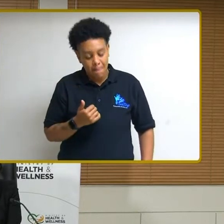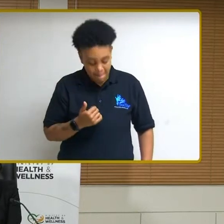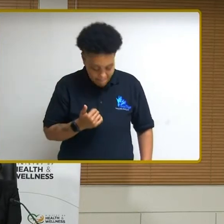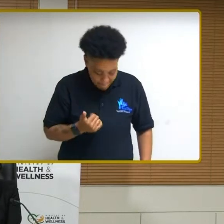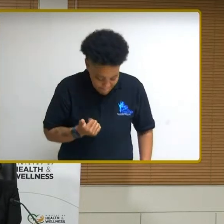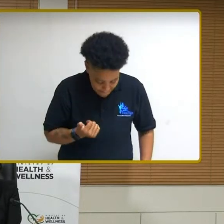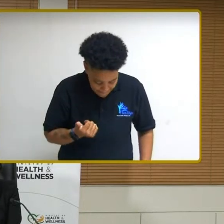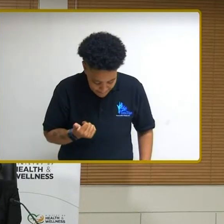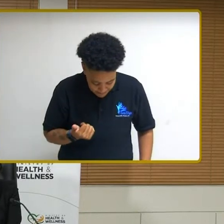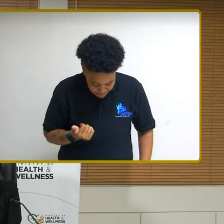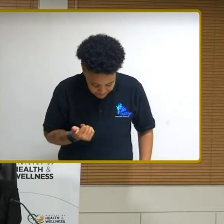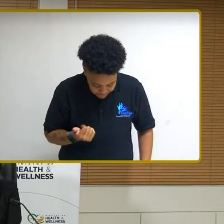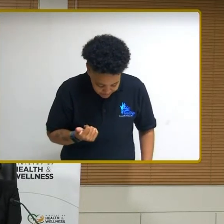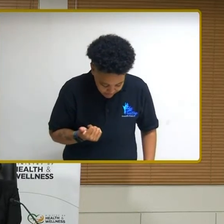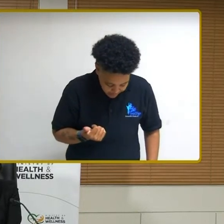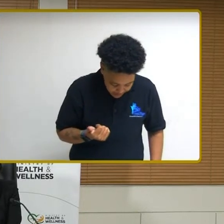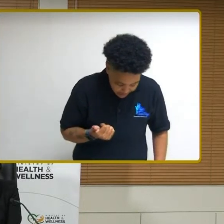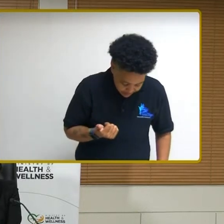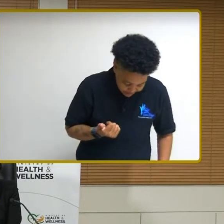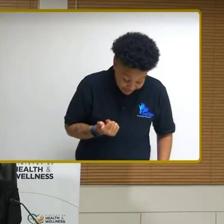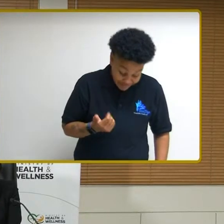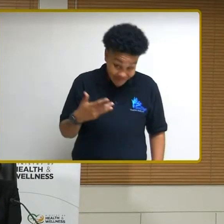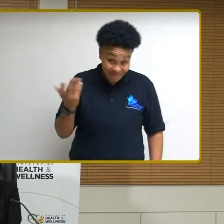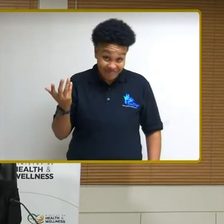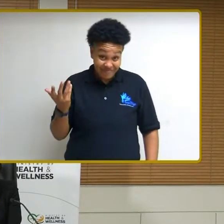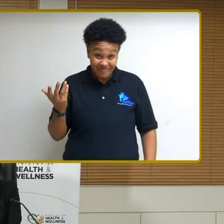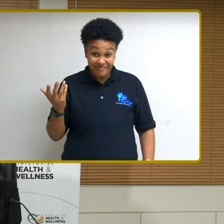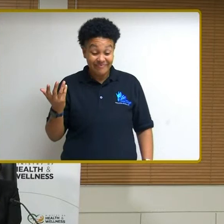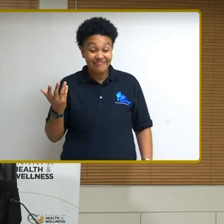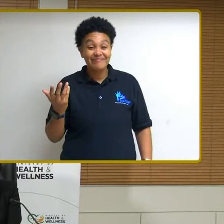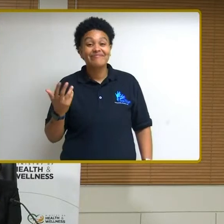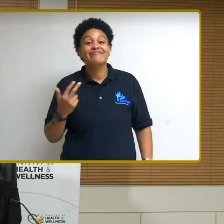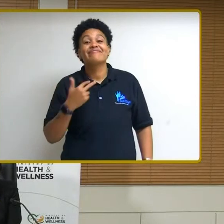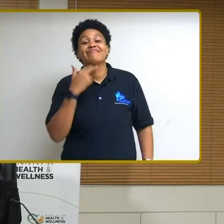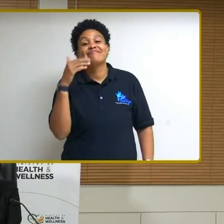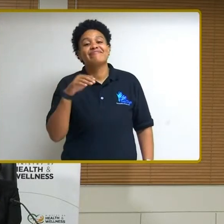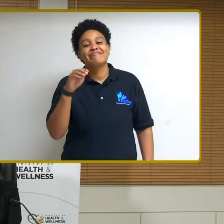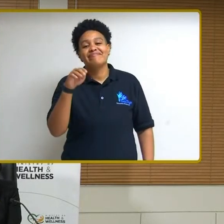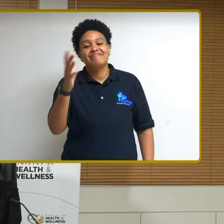Wow. Let me go even further away.